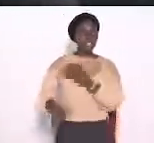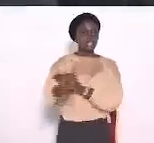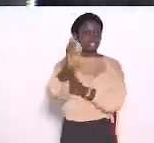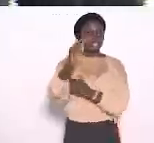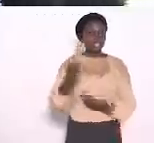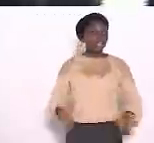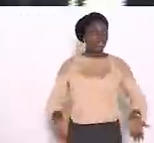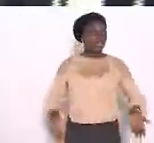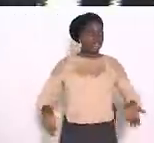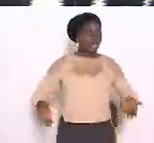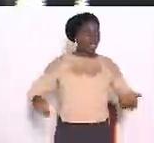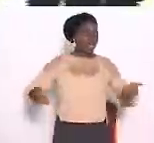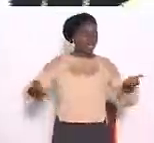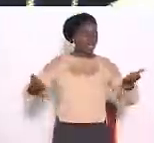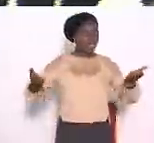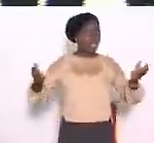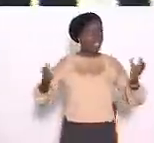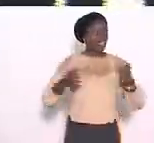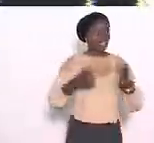God